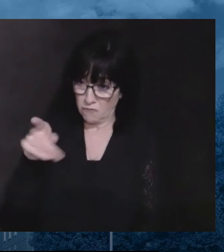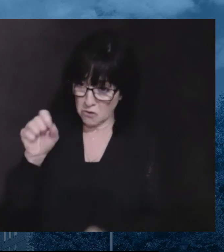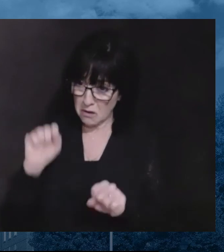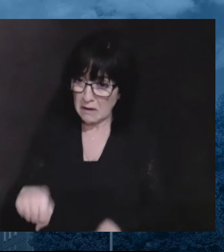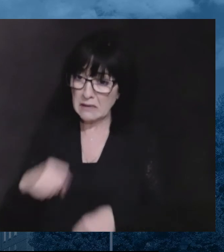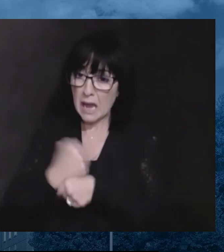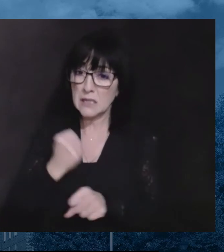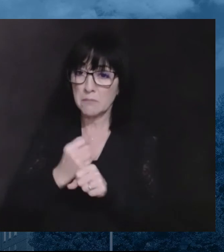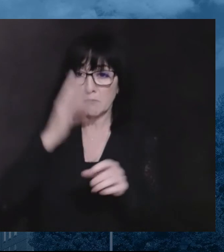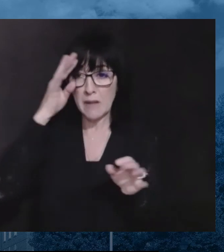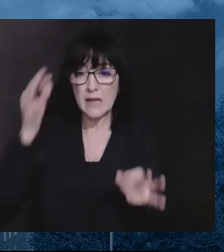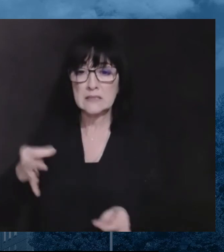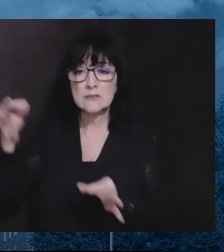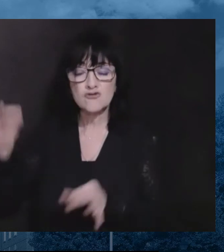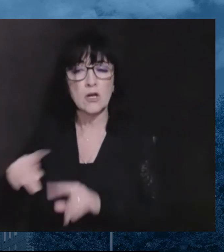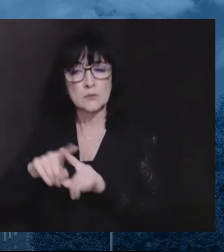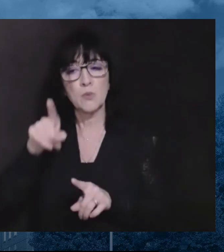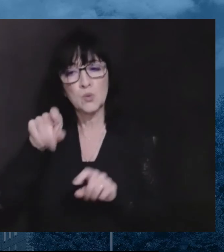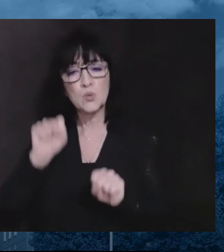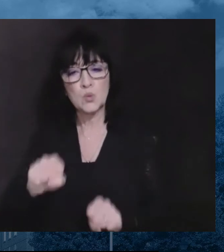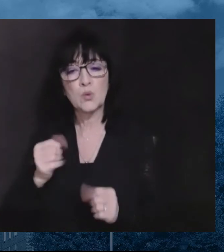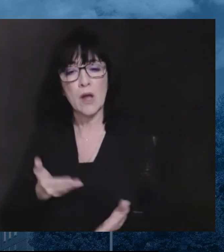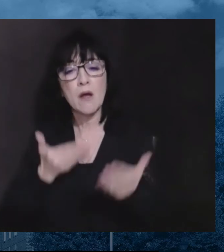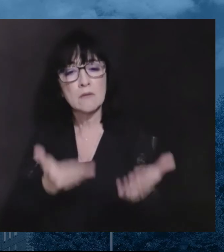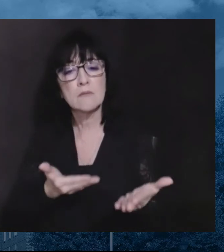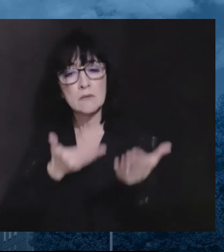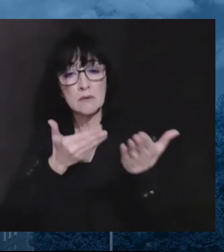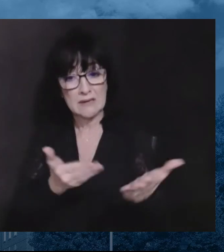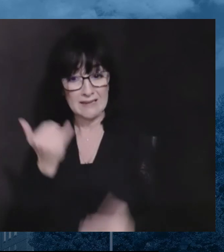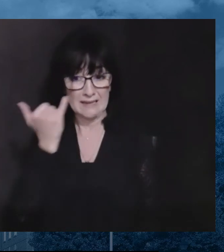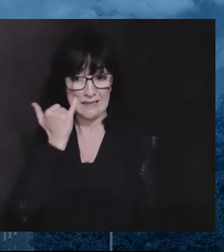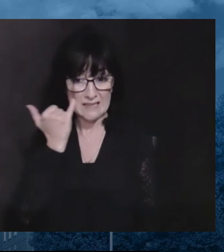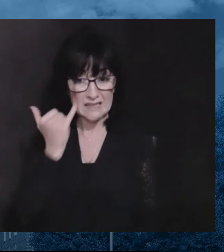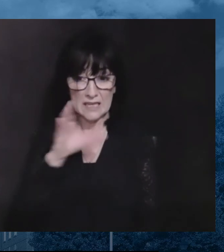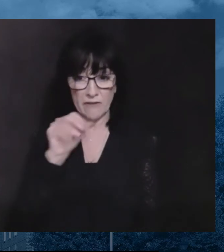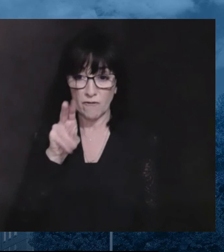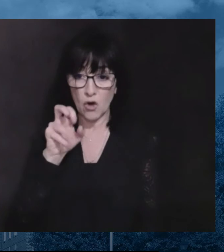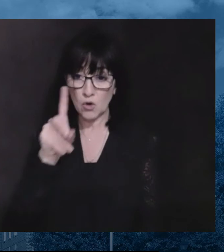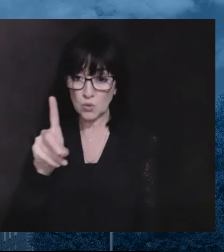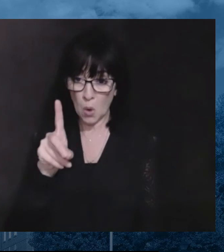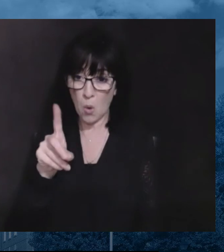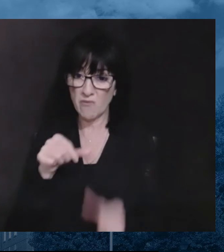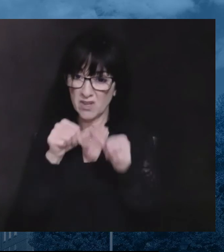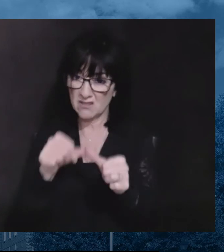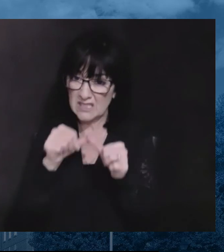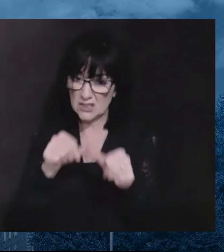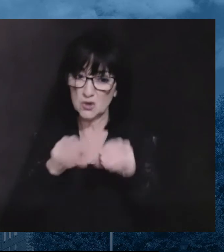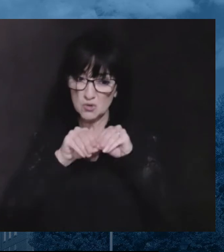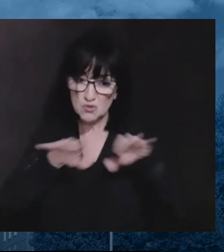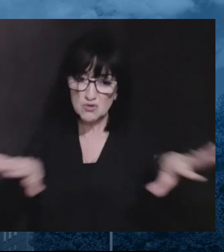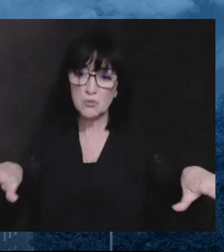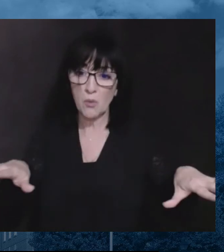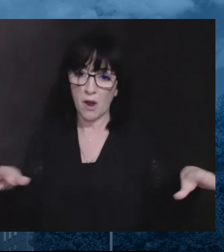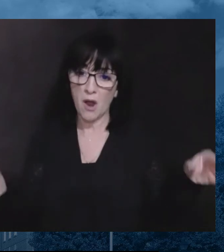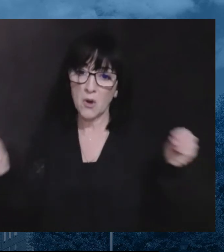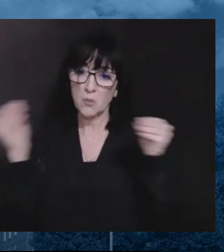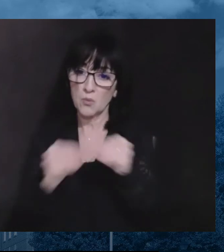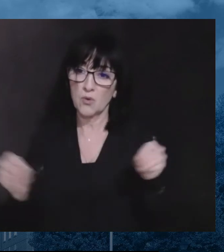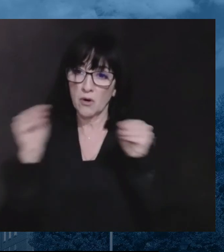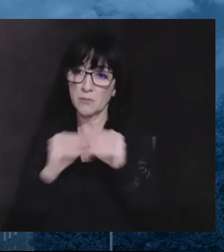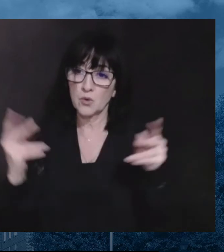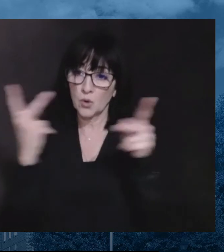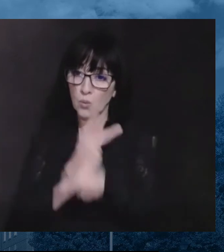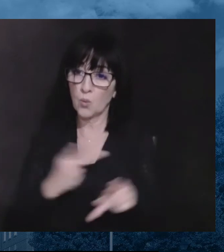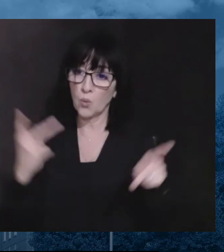you would push for if COVID continues to be a problem in Delaware prisons? I can commute a sentence.